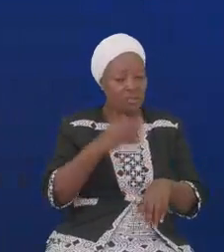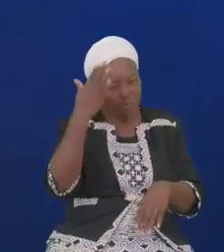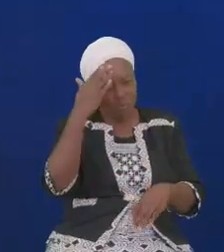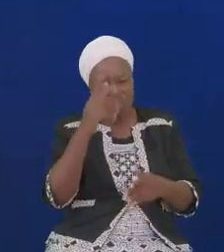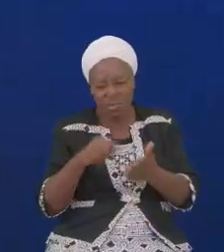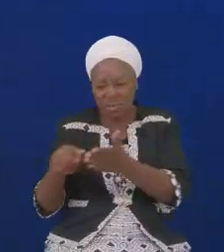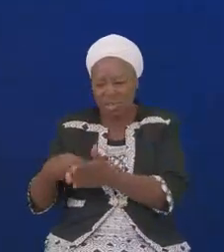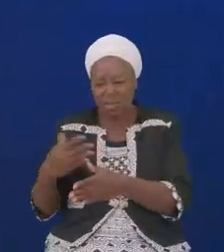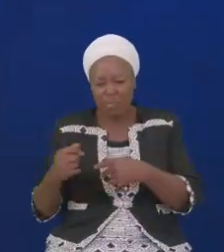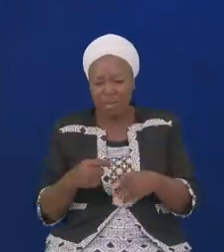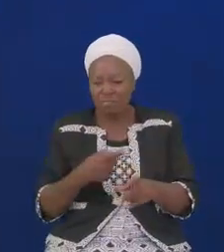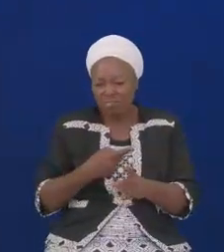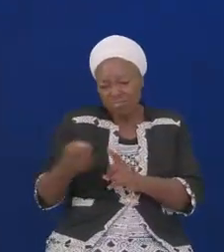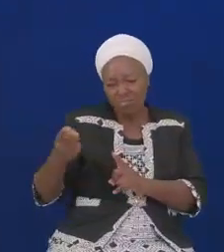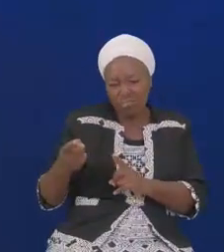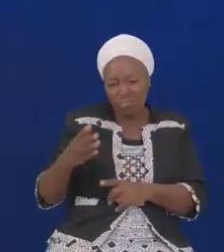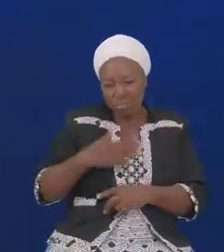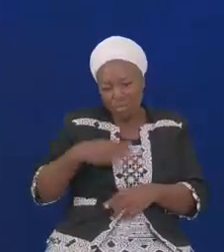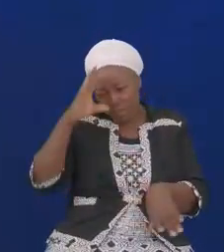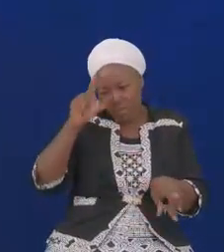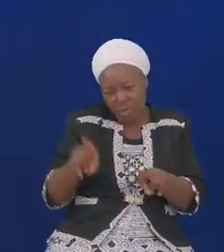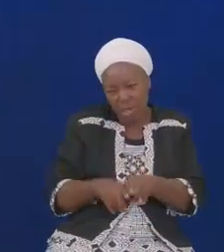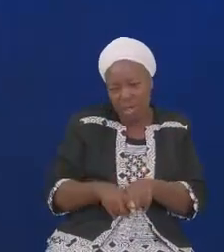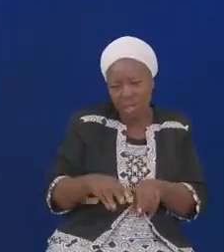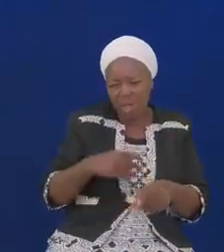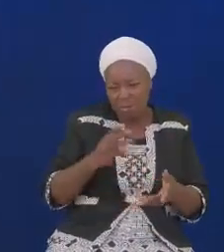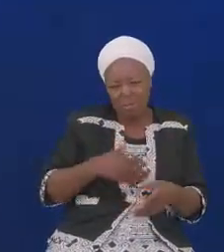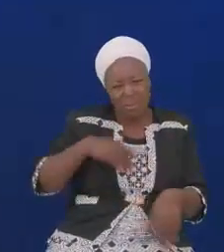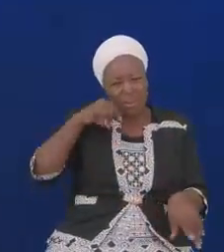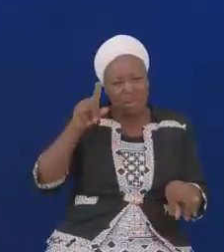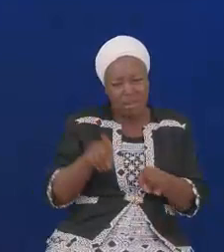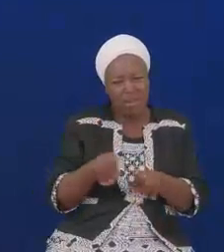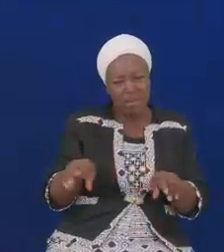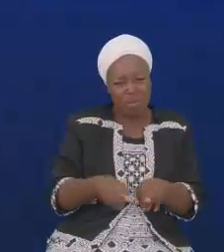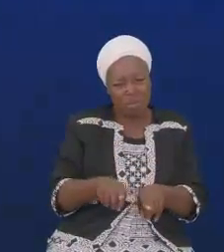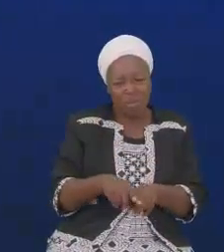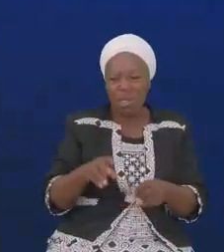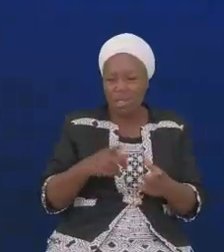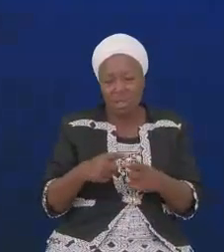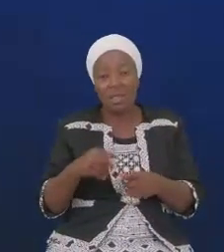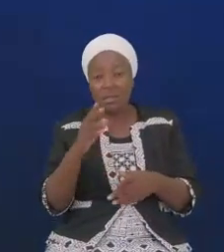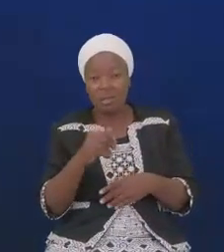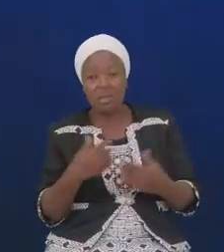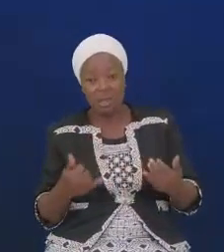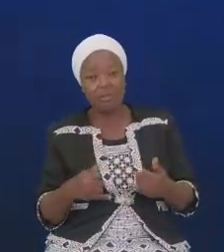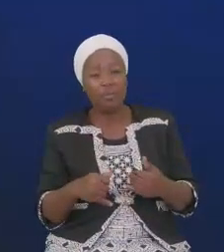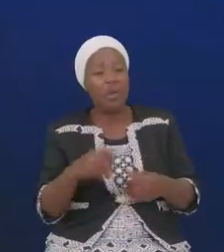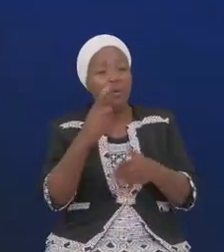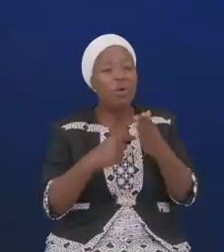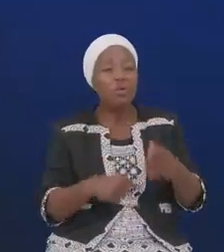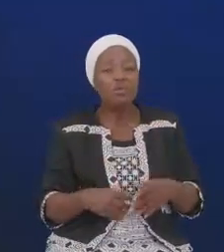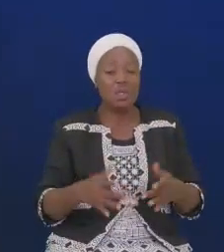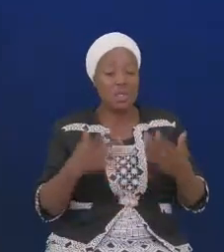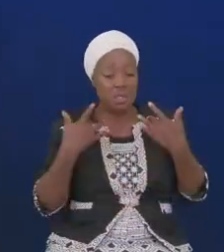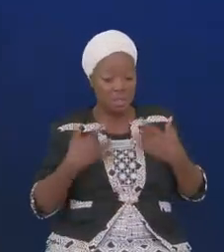do. Why? Because you're pursuing brotherly kindness. And what will discourage him, what will stop him on